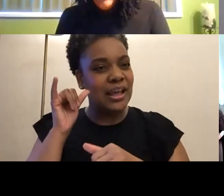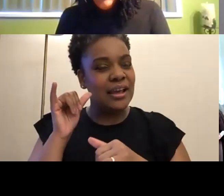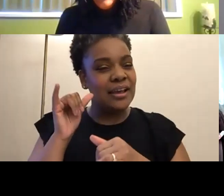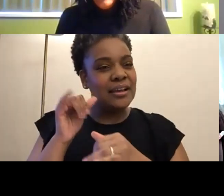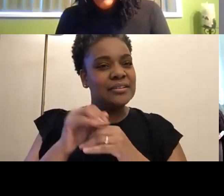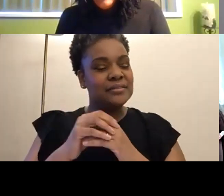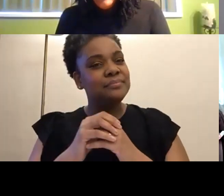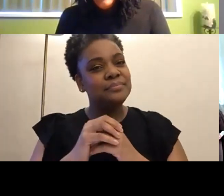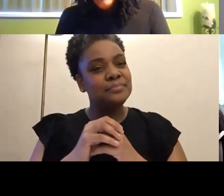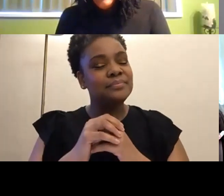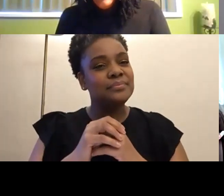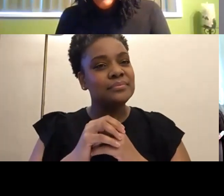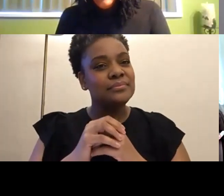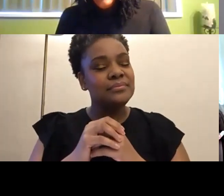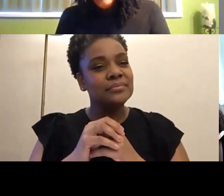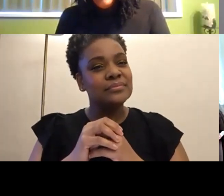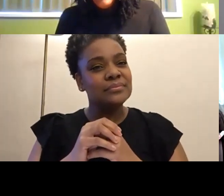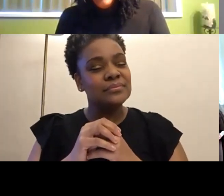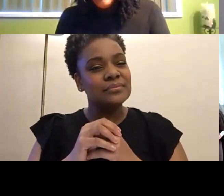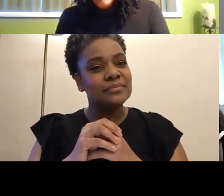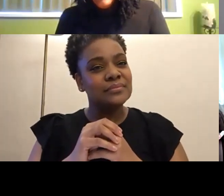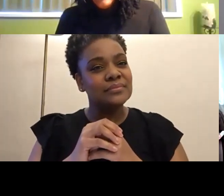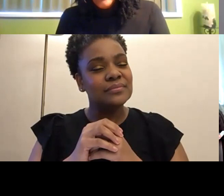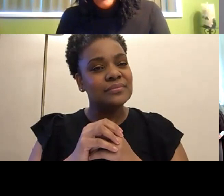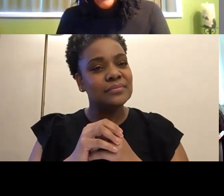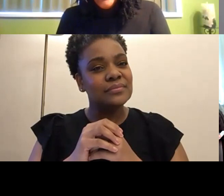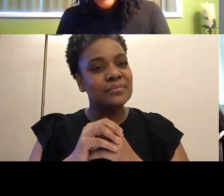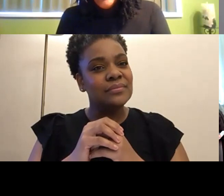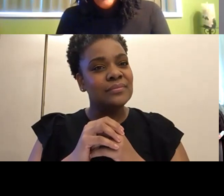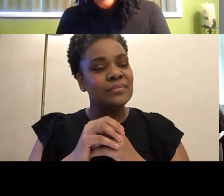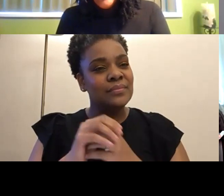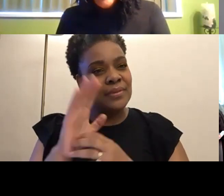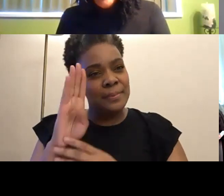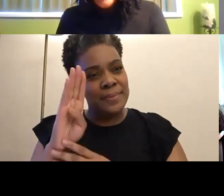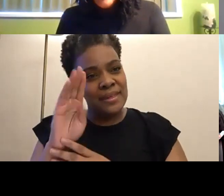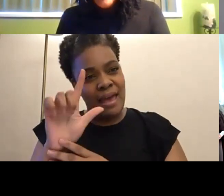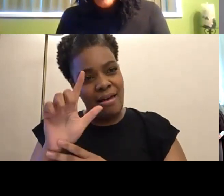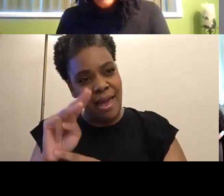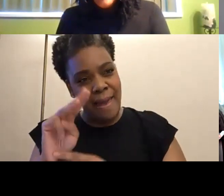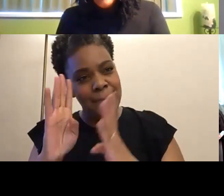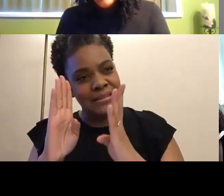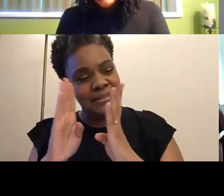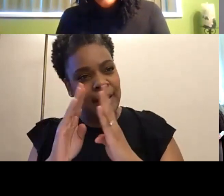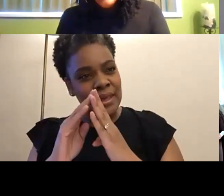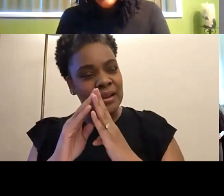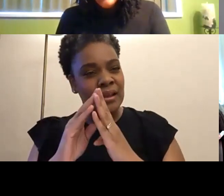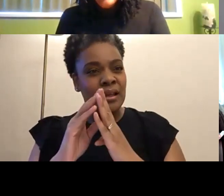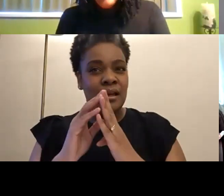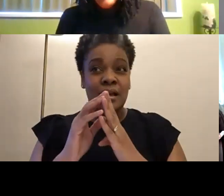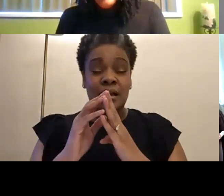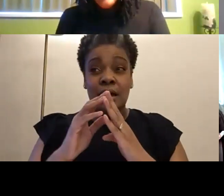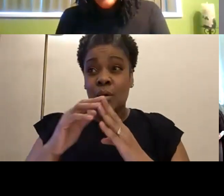similar to yesterday, the um, the Black Lives Matter summit was met with the unexpected news